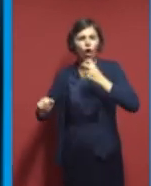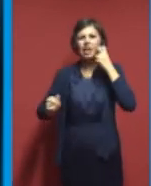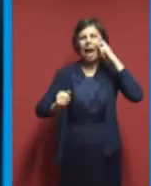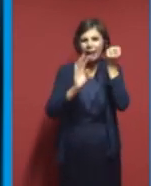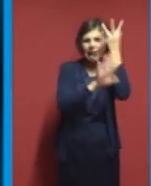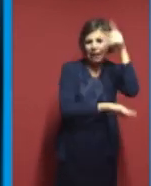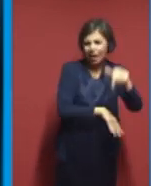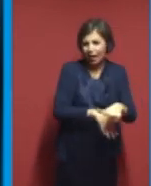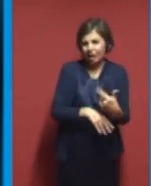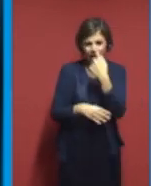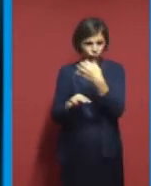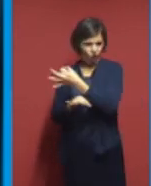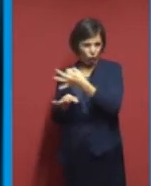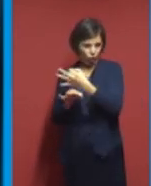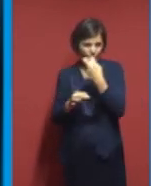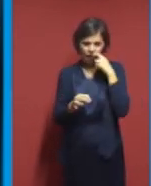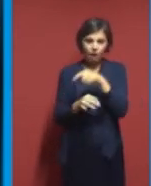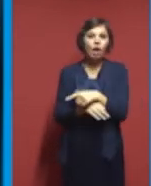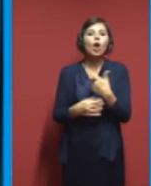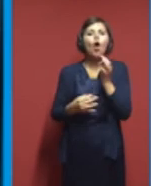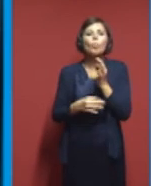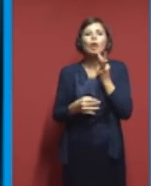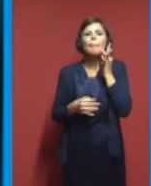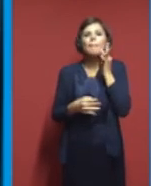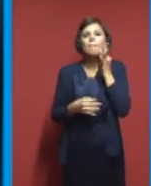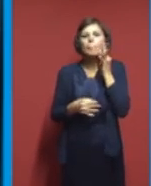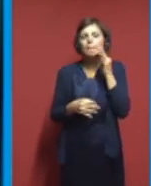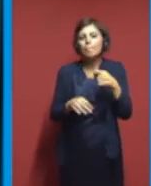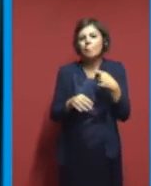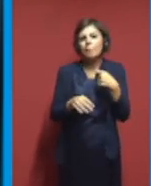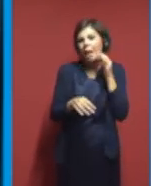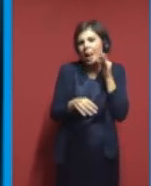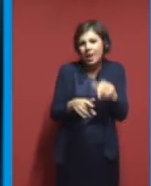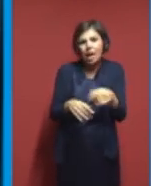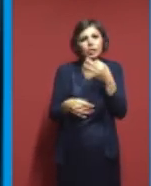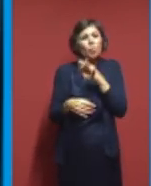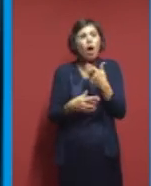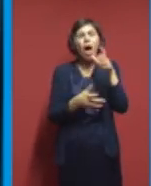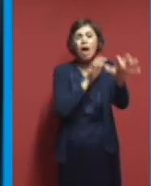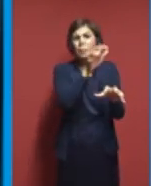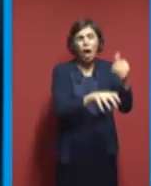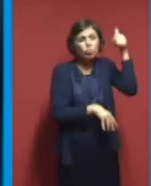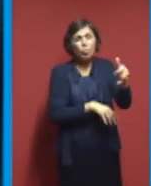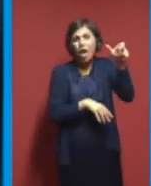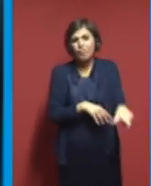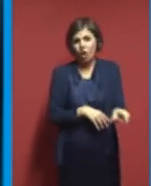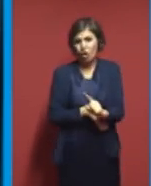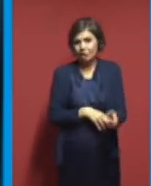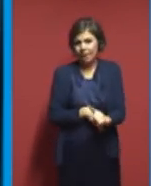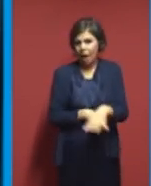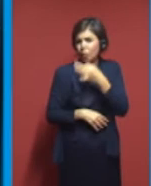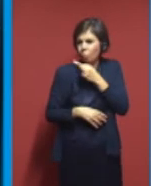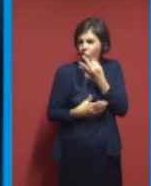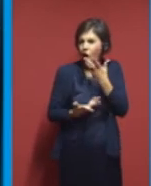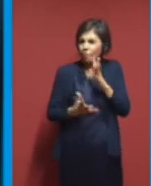from scratch using the power of cells? But how are we going to get there, okay? And I really think that, this is such a great audience because you